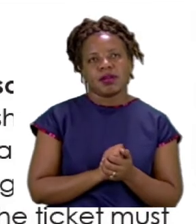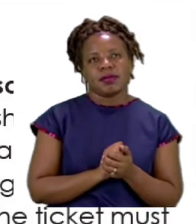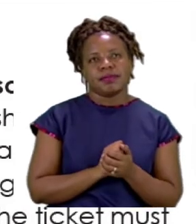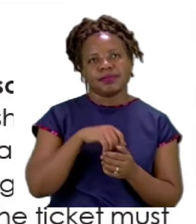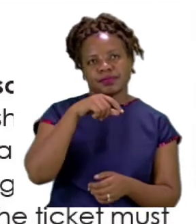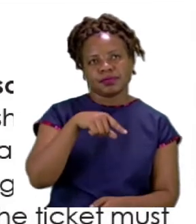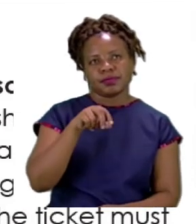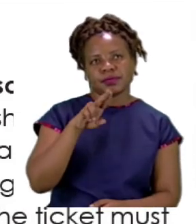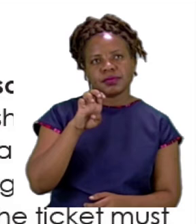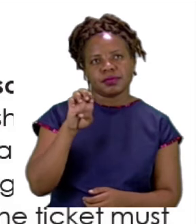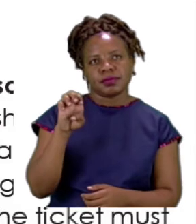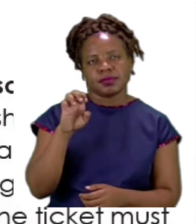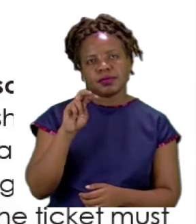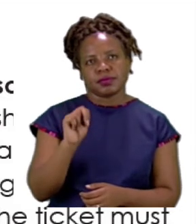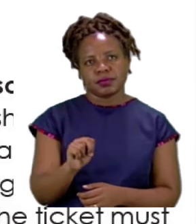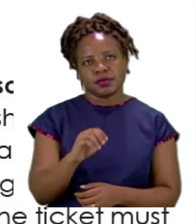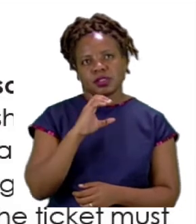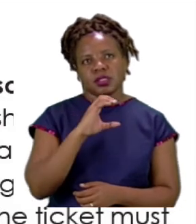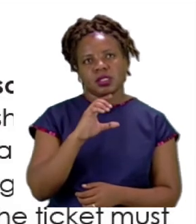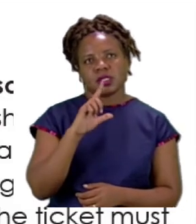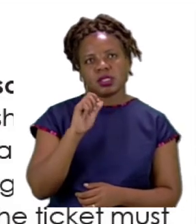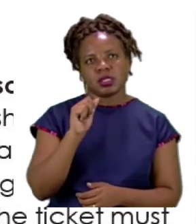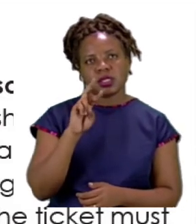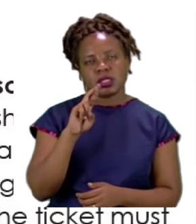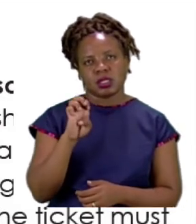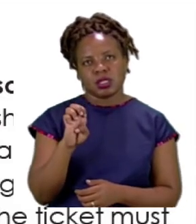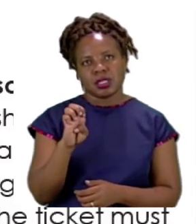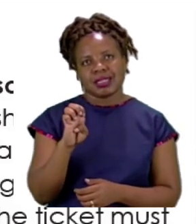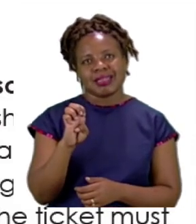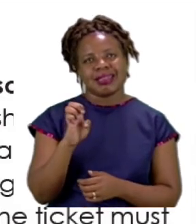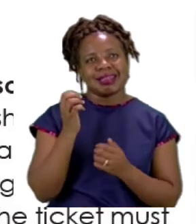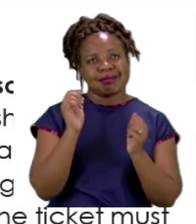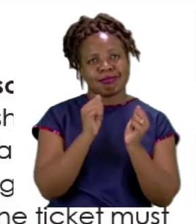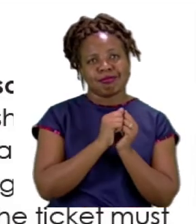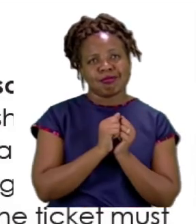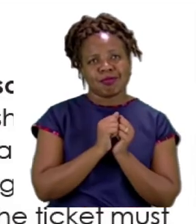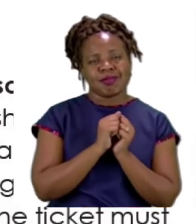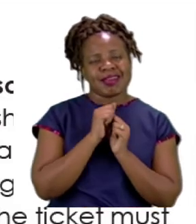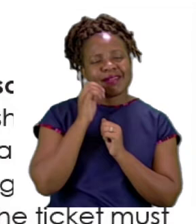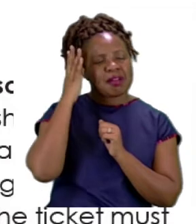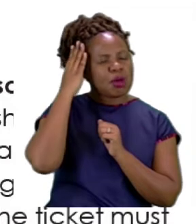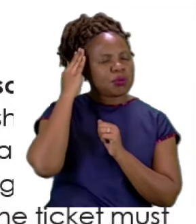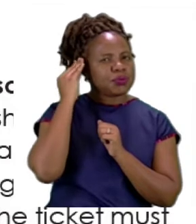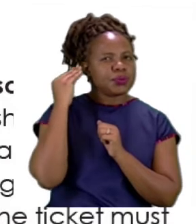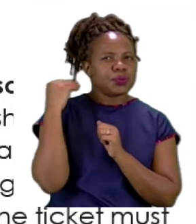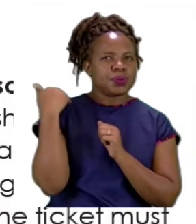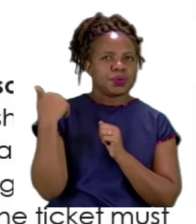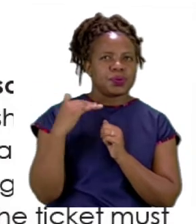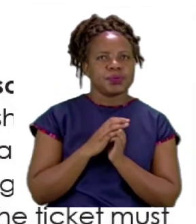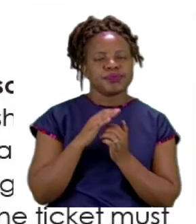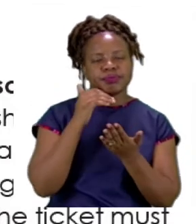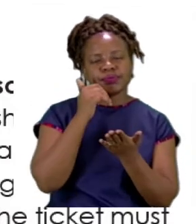Queen Claire with the fair hair sits on a chair while she paints